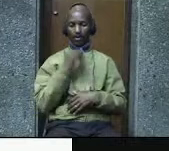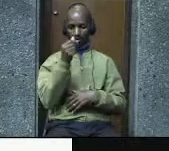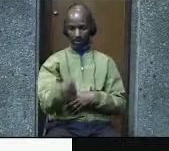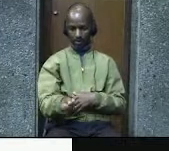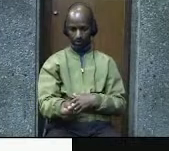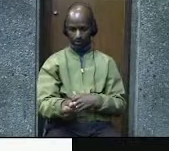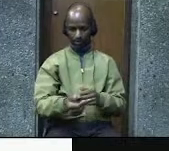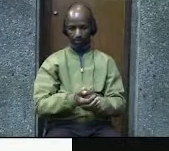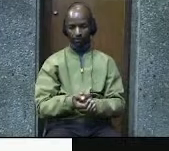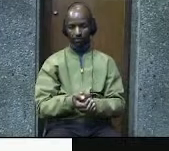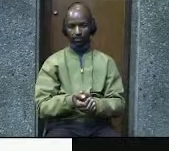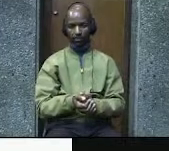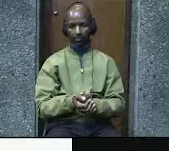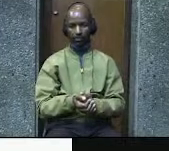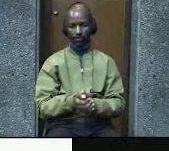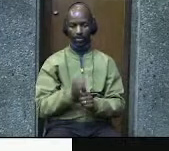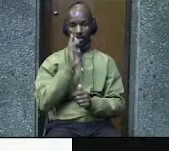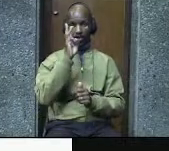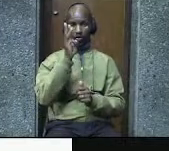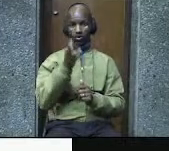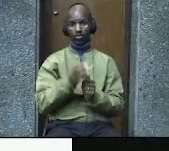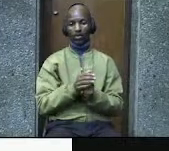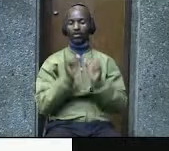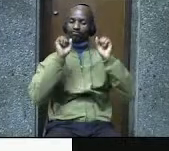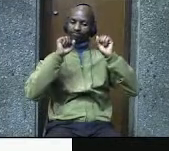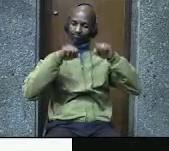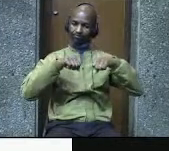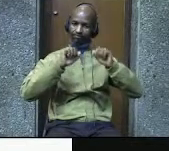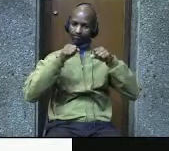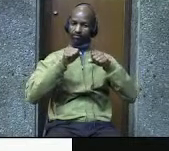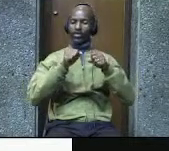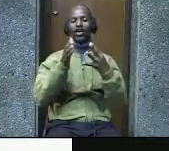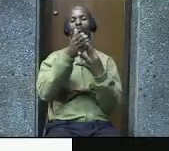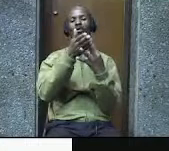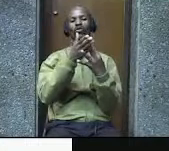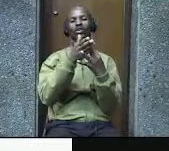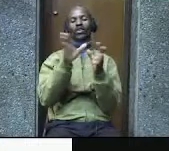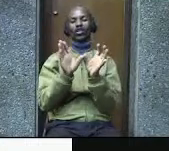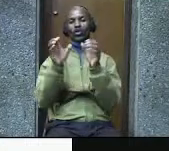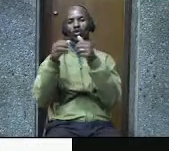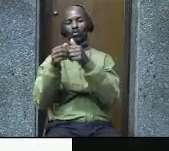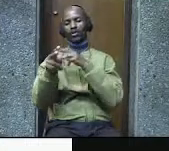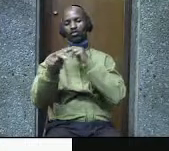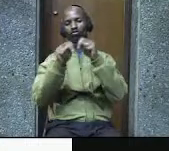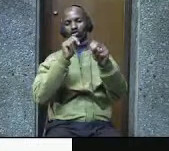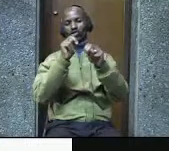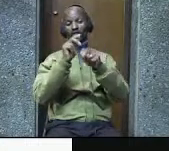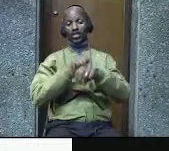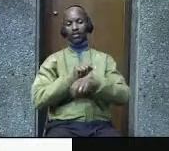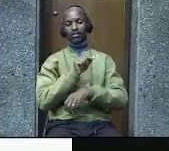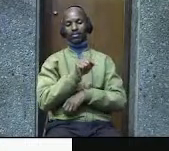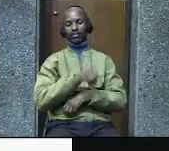compensated. It will be a matter of agreement between the parties who will be negotiating at that time.